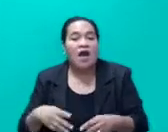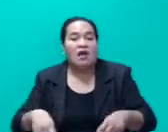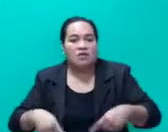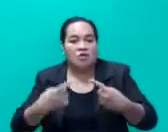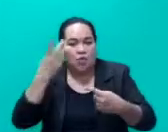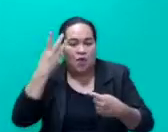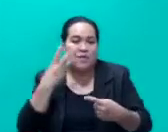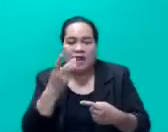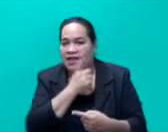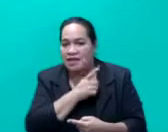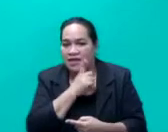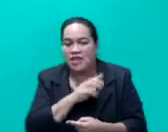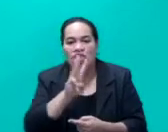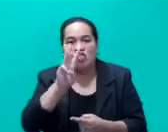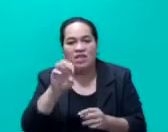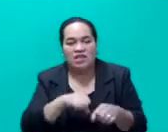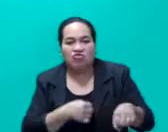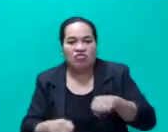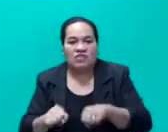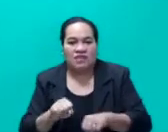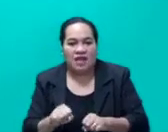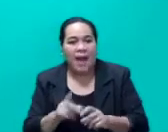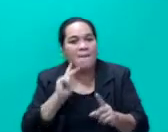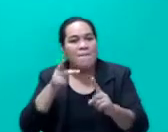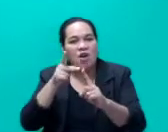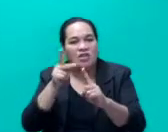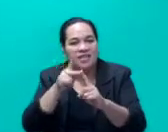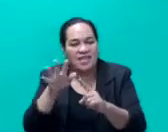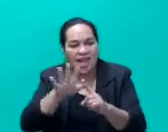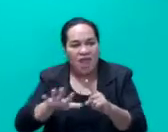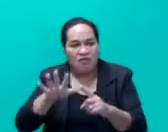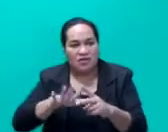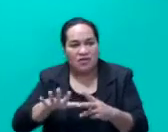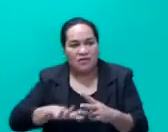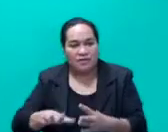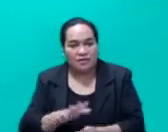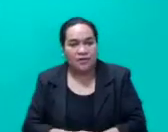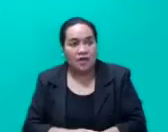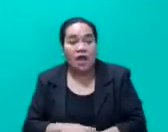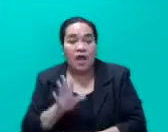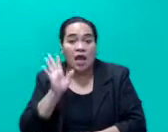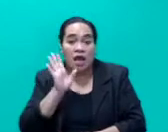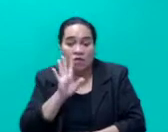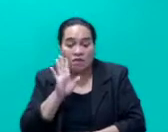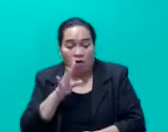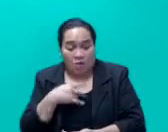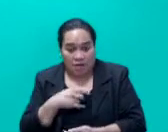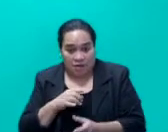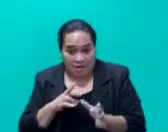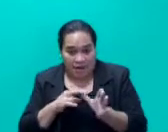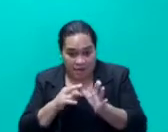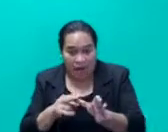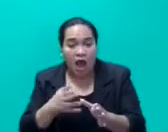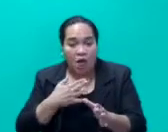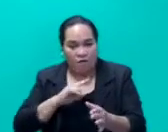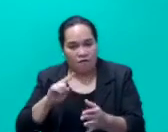as one of the 3 strategic priority areas. Mr. Speaker, before I address the question on monitoring and evaluation, I wish to firstly